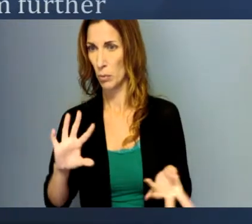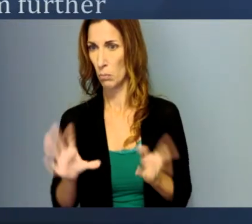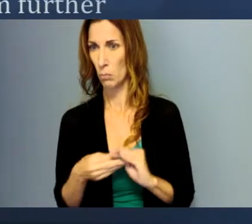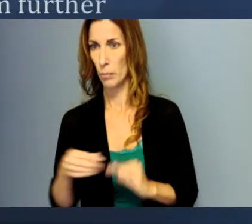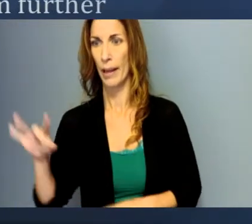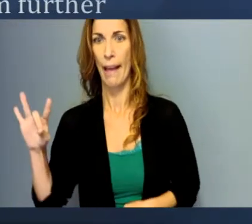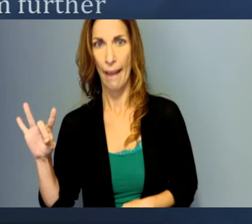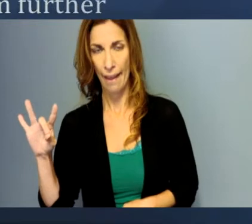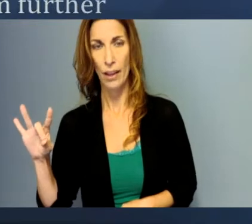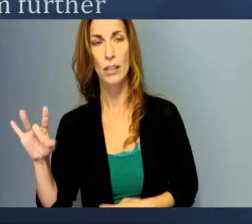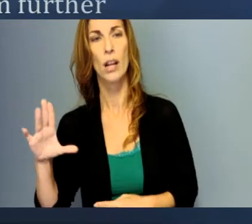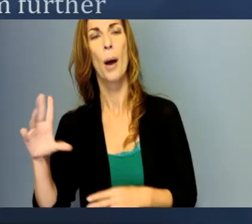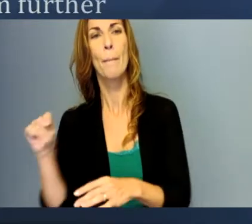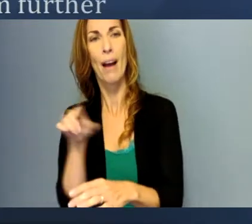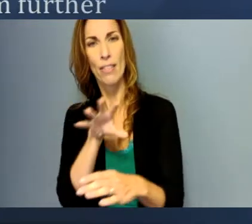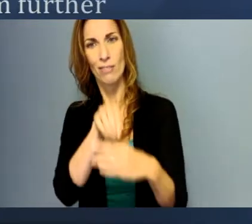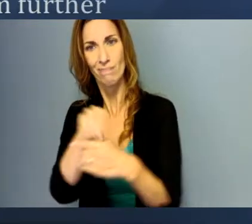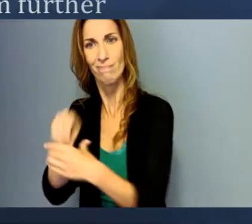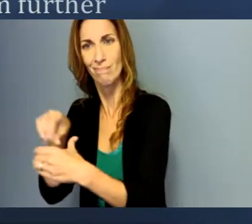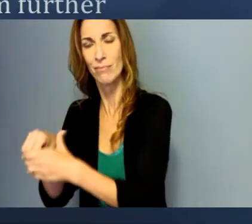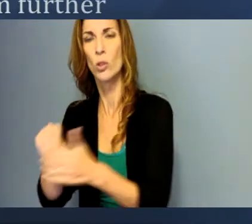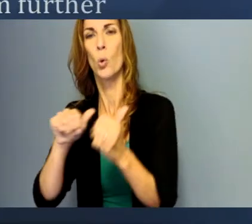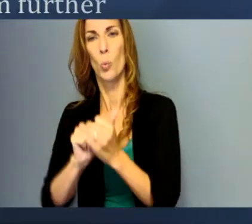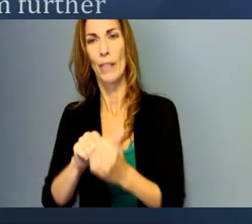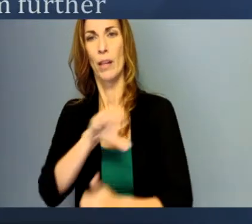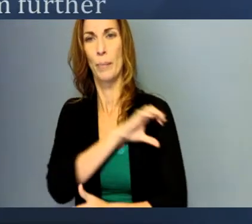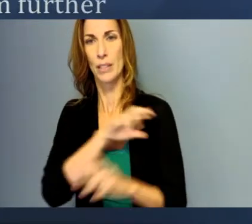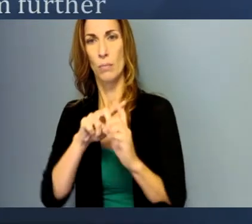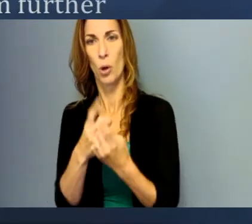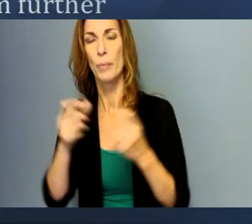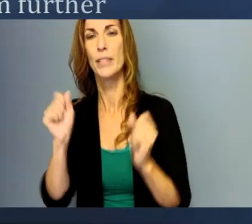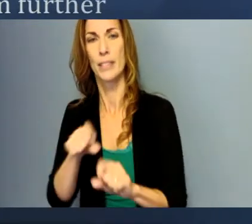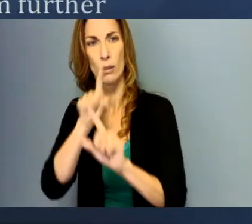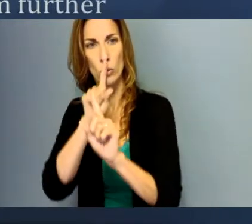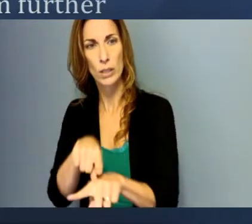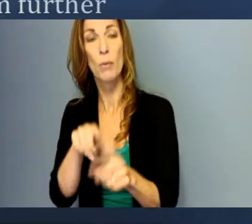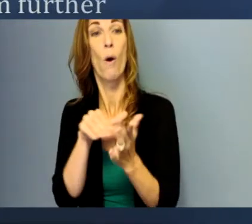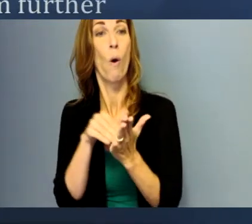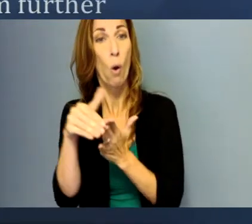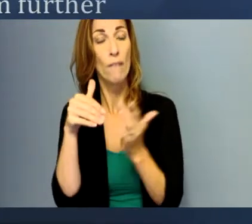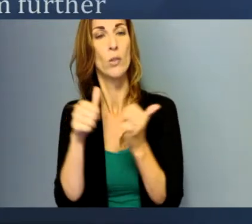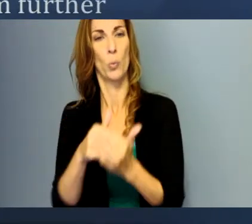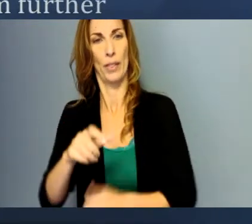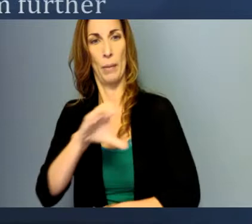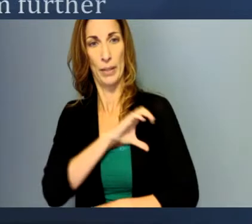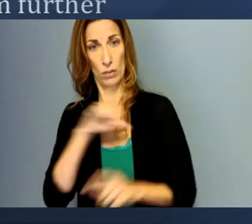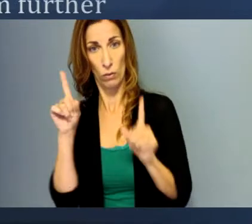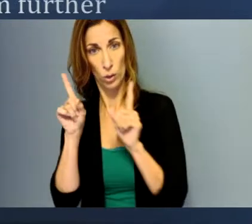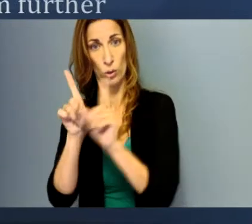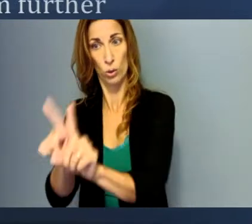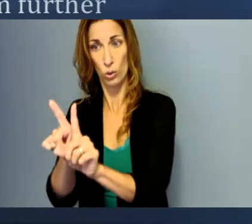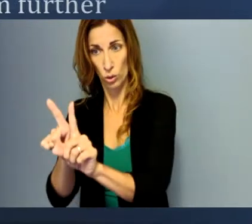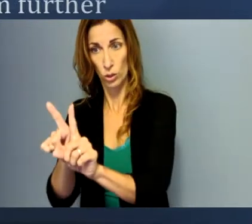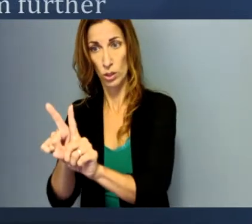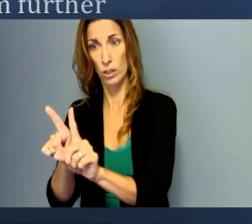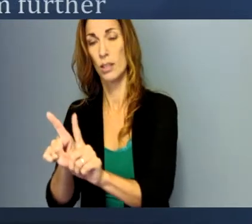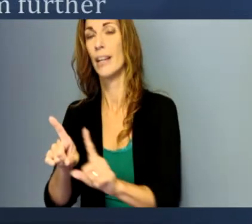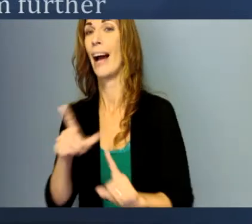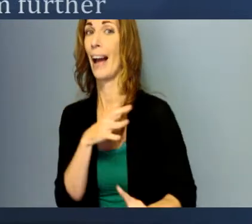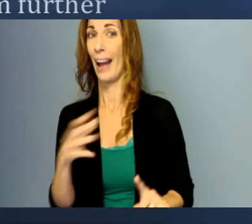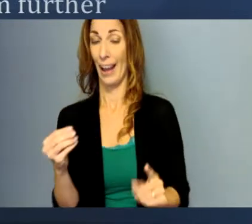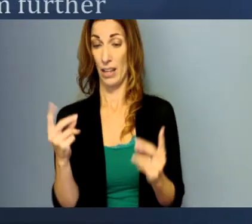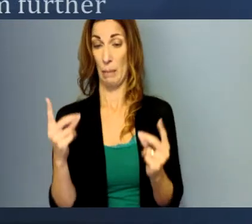they're embedded in police departments so that they can respond often with police officers and